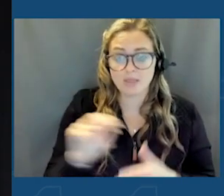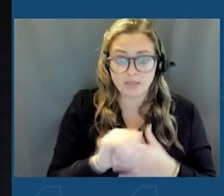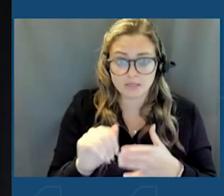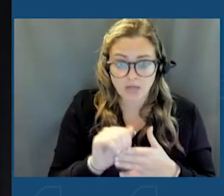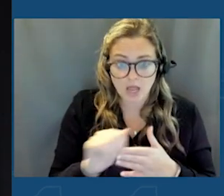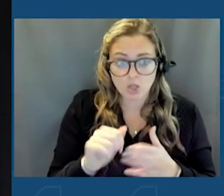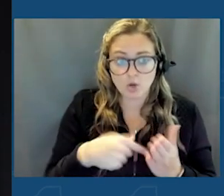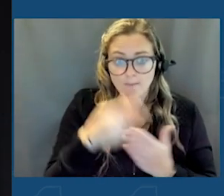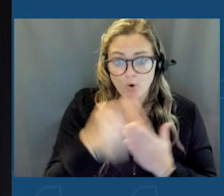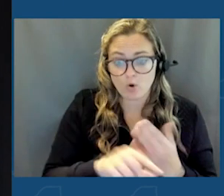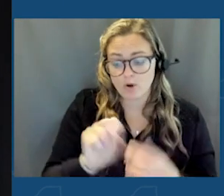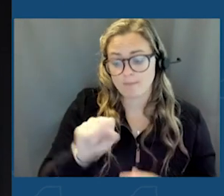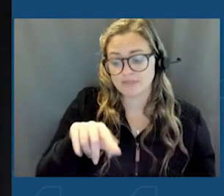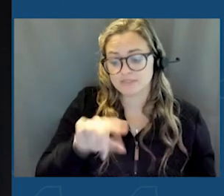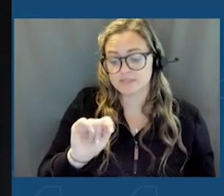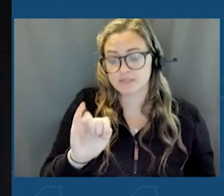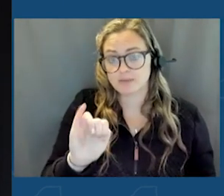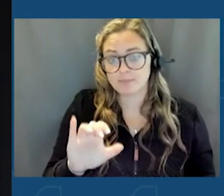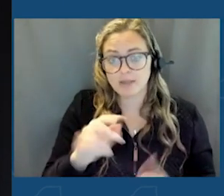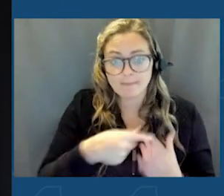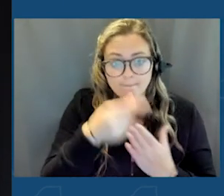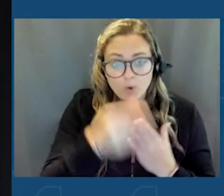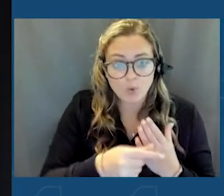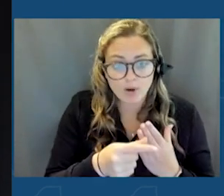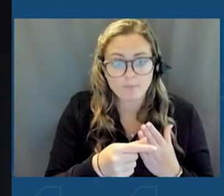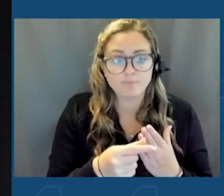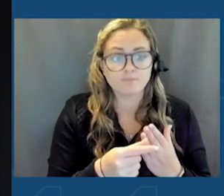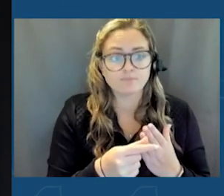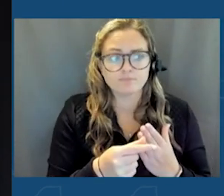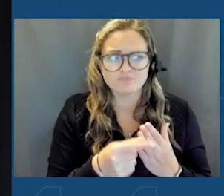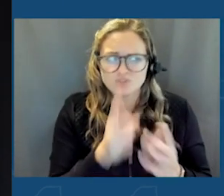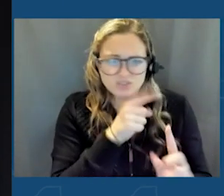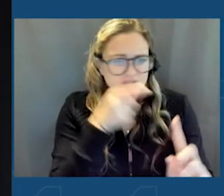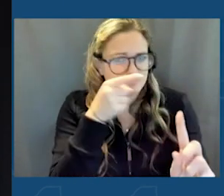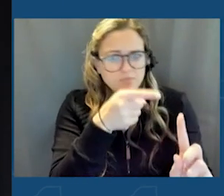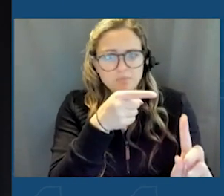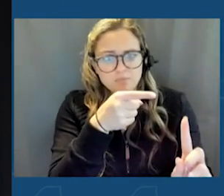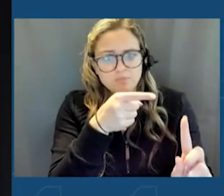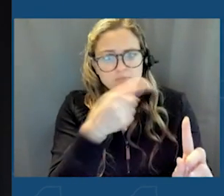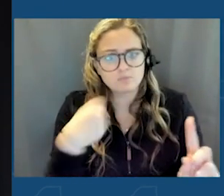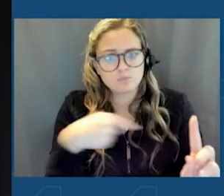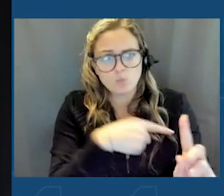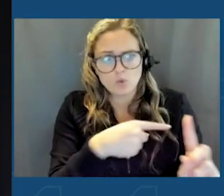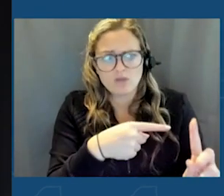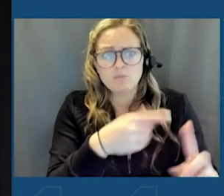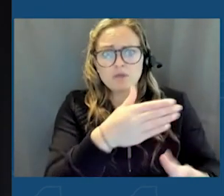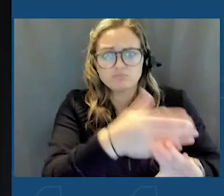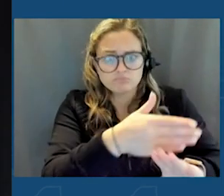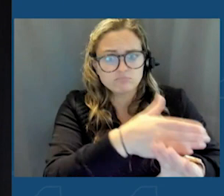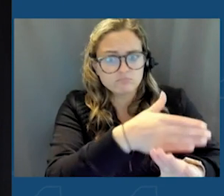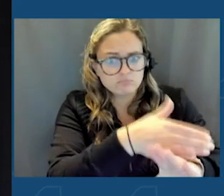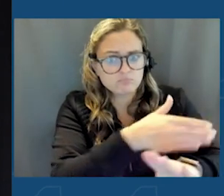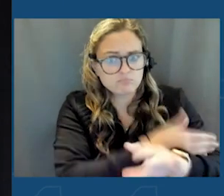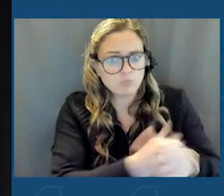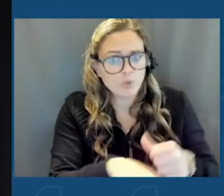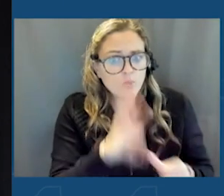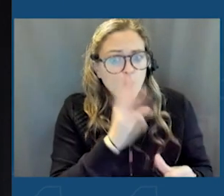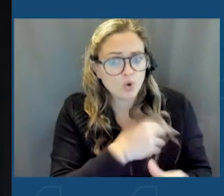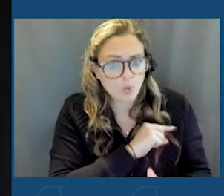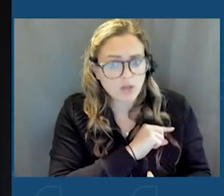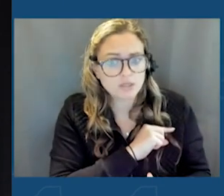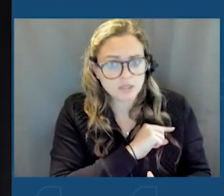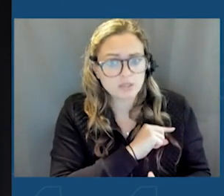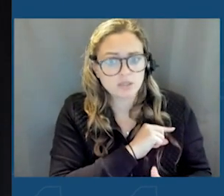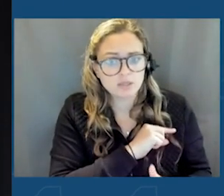program, just to put a fine point on it, we've made great strides, actually, with water quality in